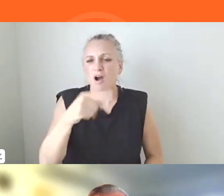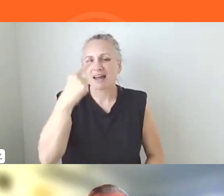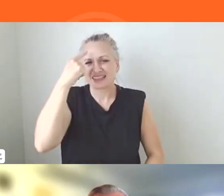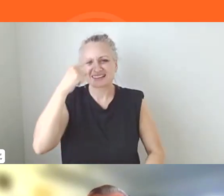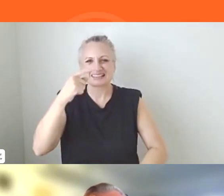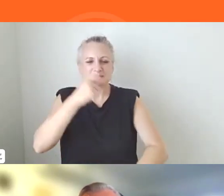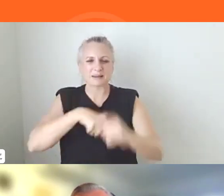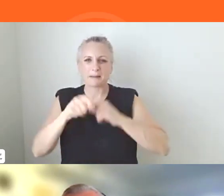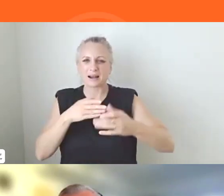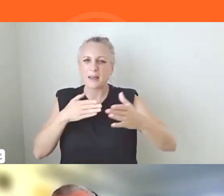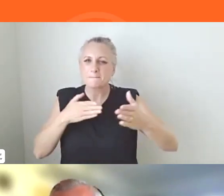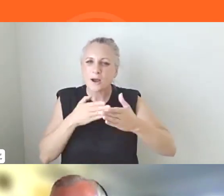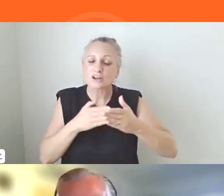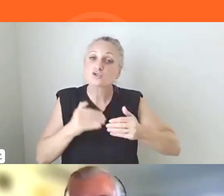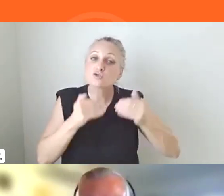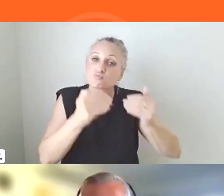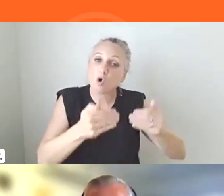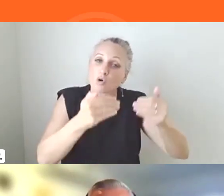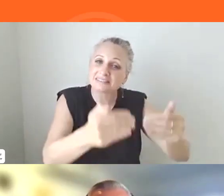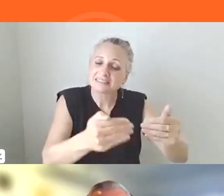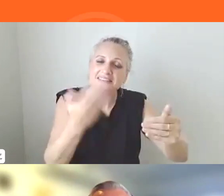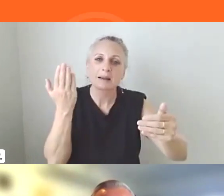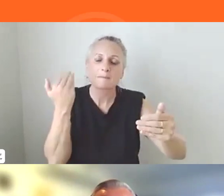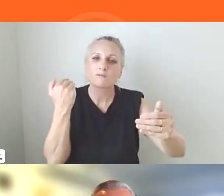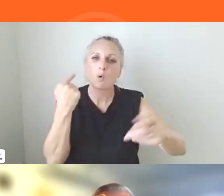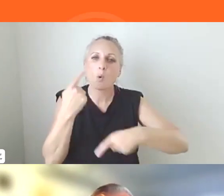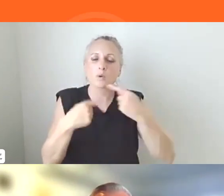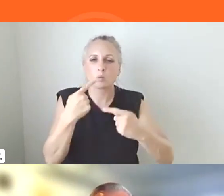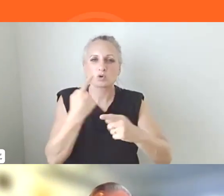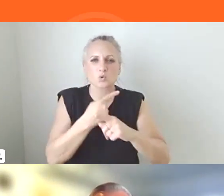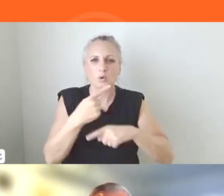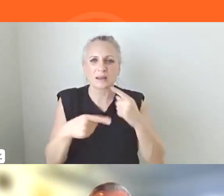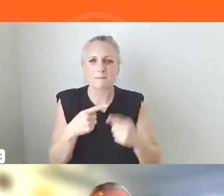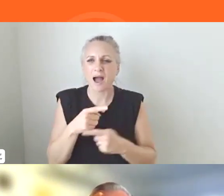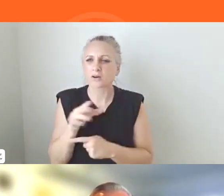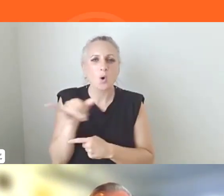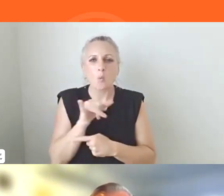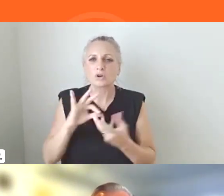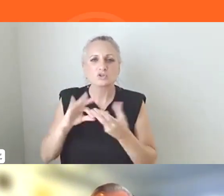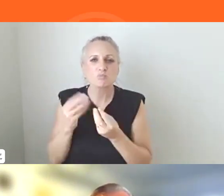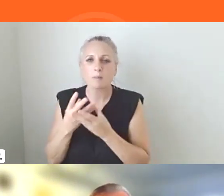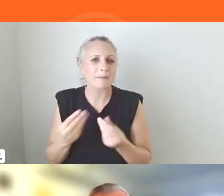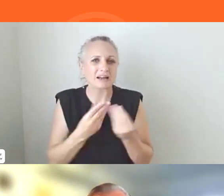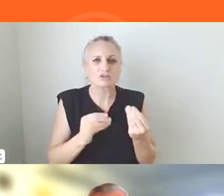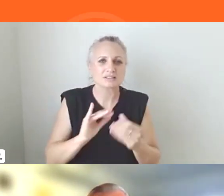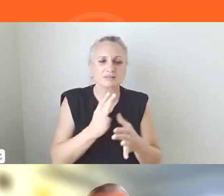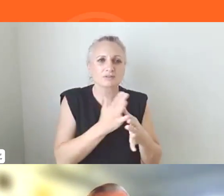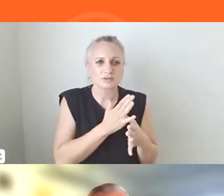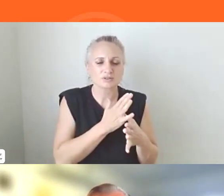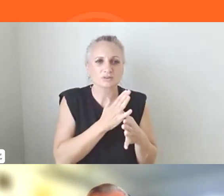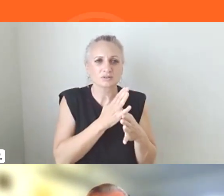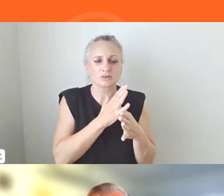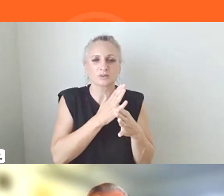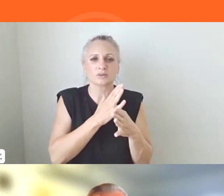that Tamsin was particularly kind of talking to. Businesses are looking at where they can cut costs. They're looking